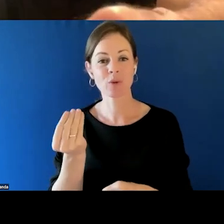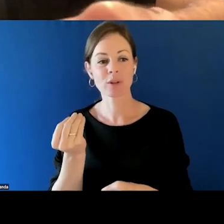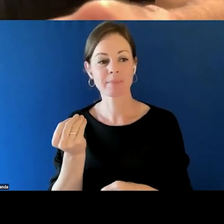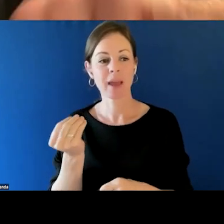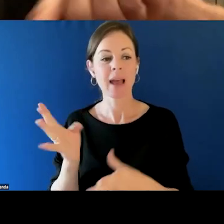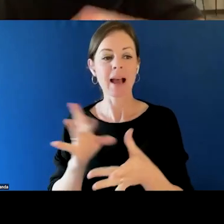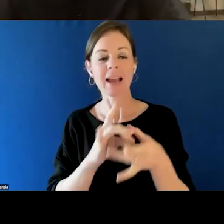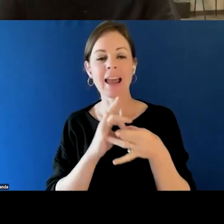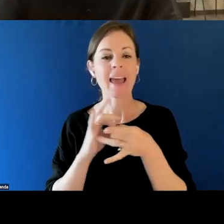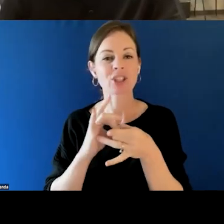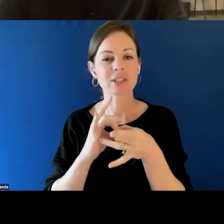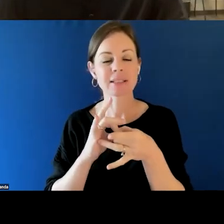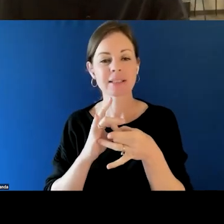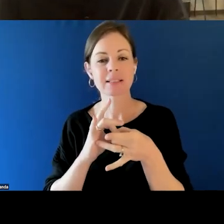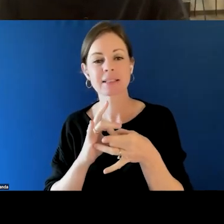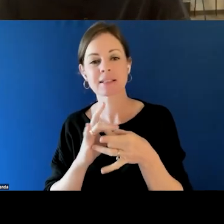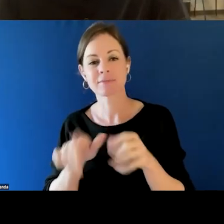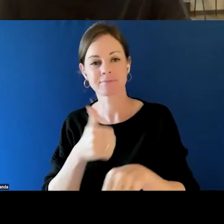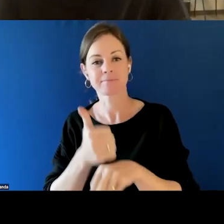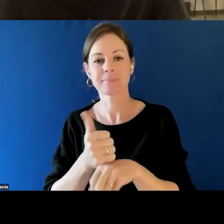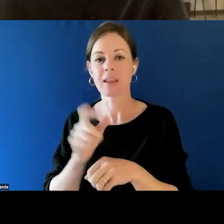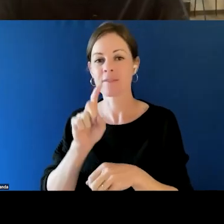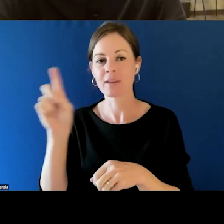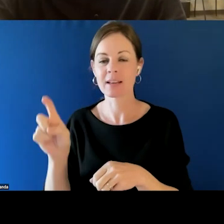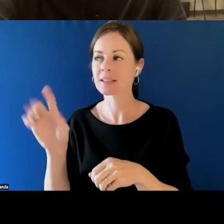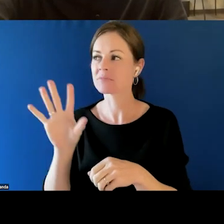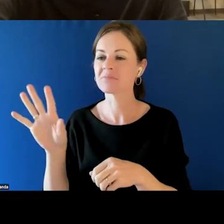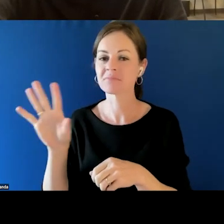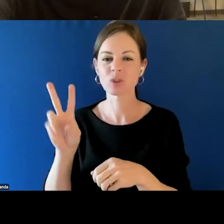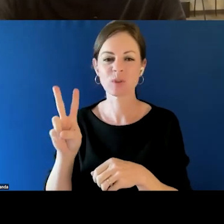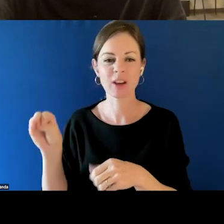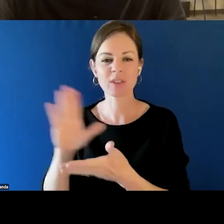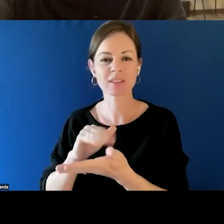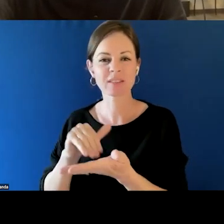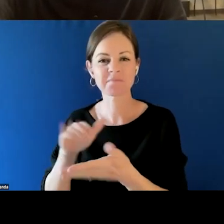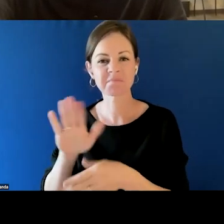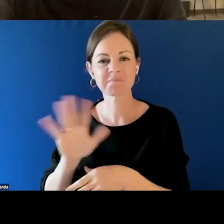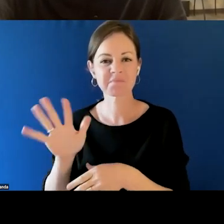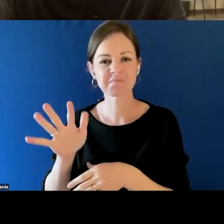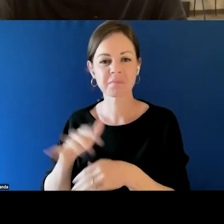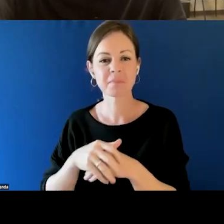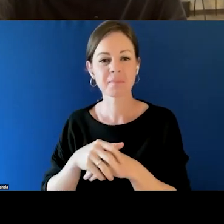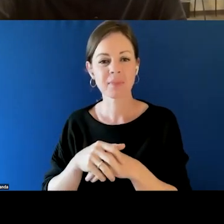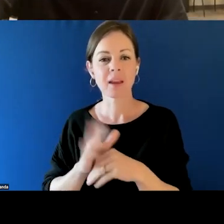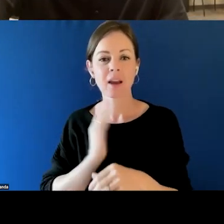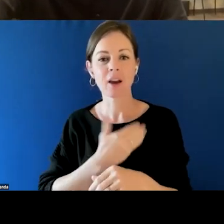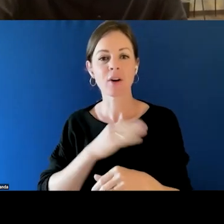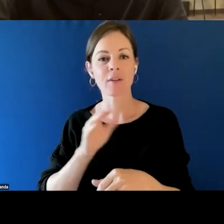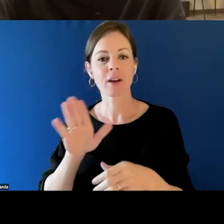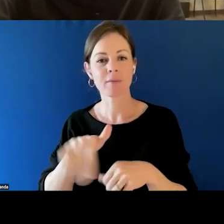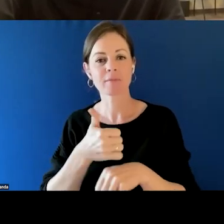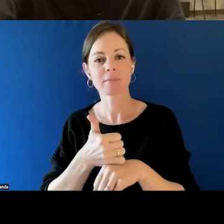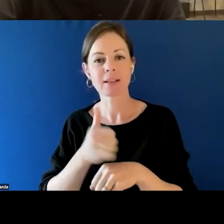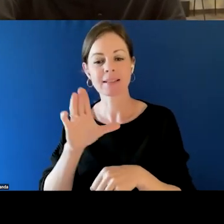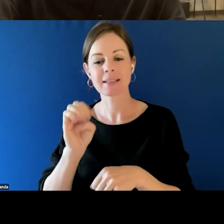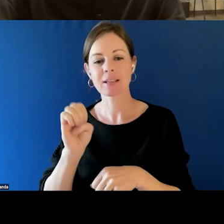been founded up in Phoenix in the mid 2000s, and one of our co-founders was the CMO and then the CEO of the